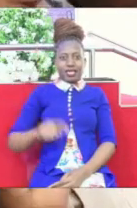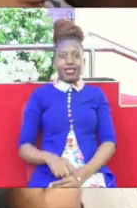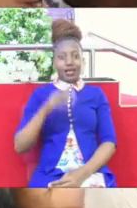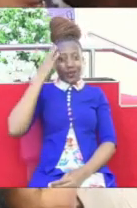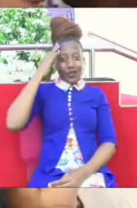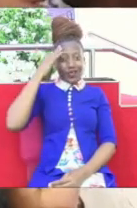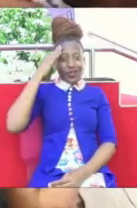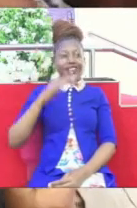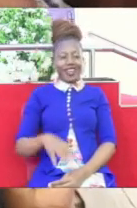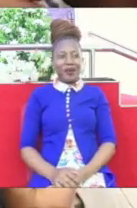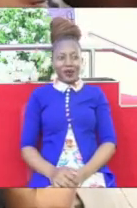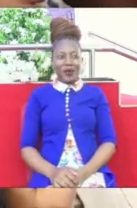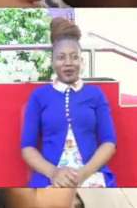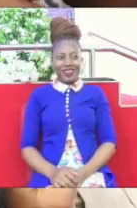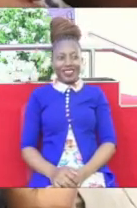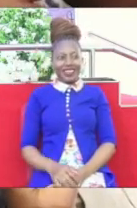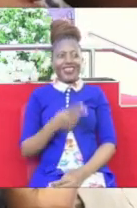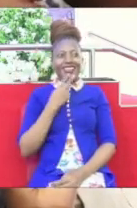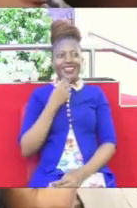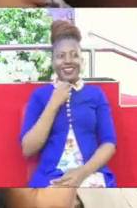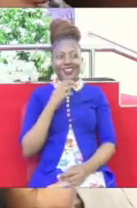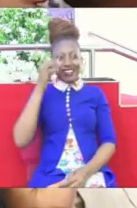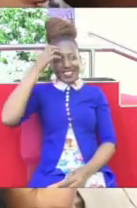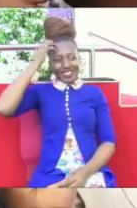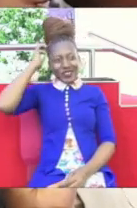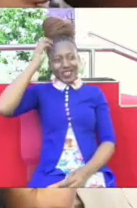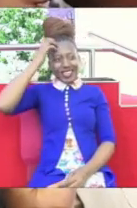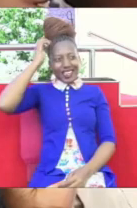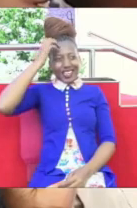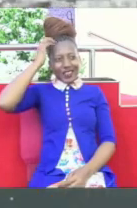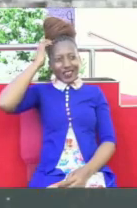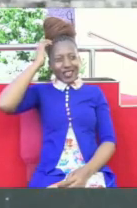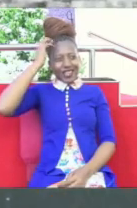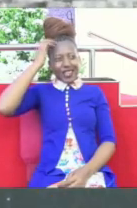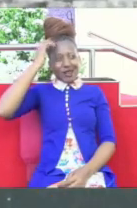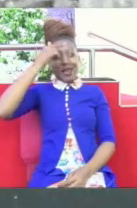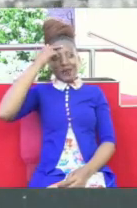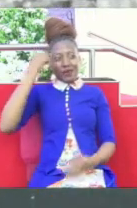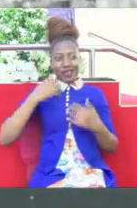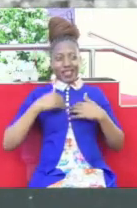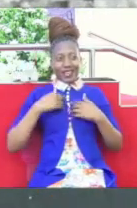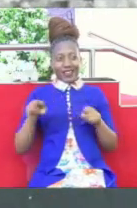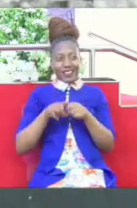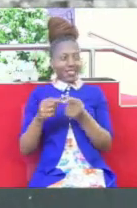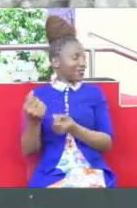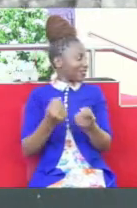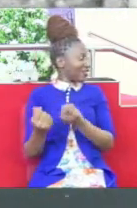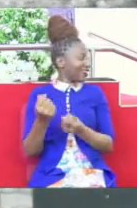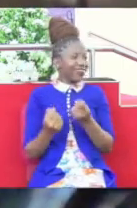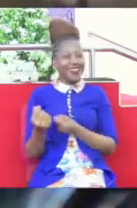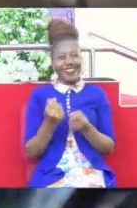Again, I'm not thinking of anybody that drives a Probox. I'm just usifikirie yote ambaye anaendesha Probox.